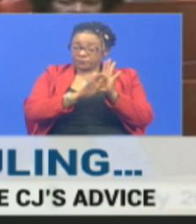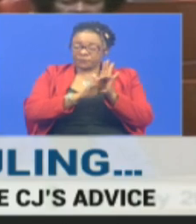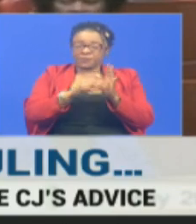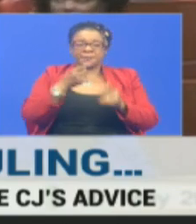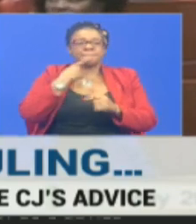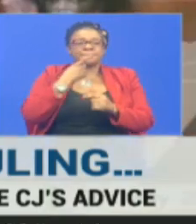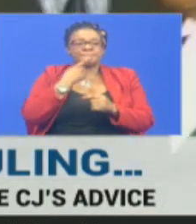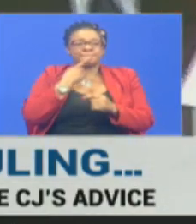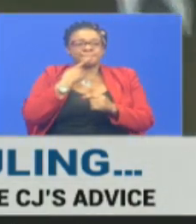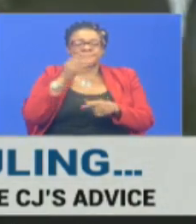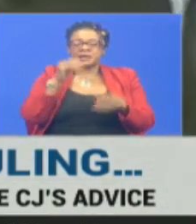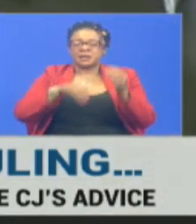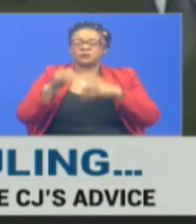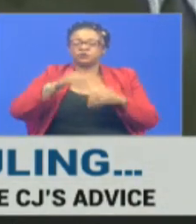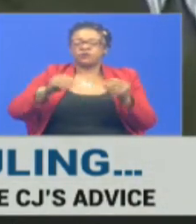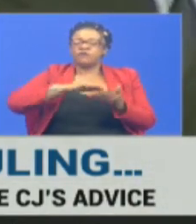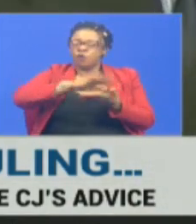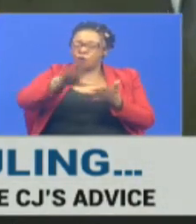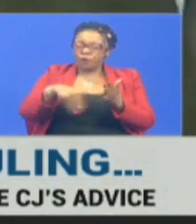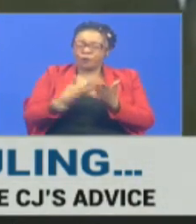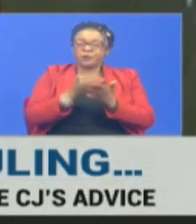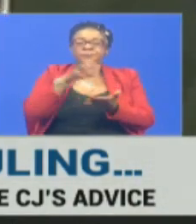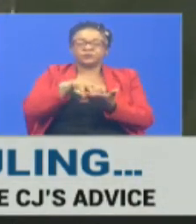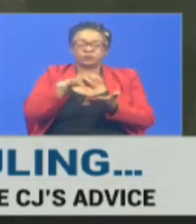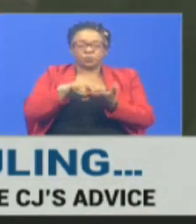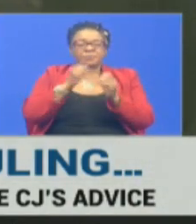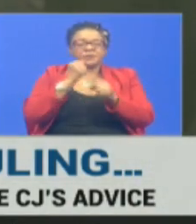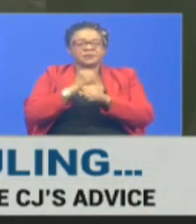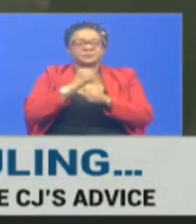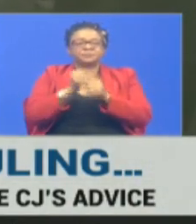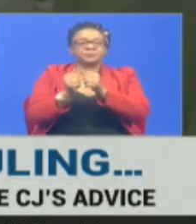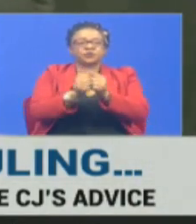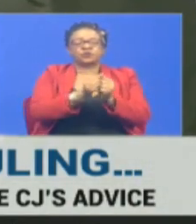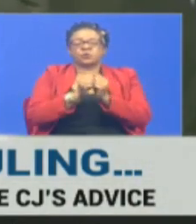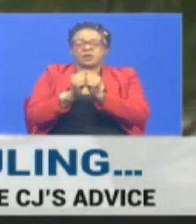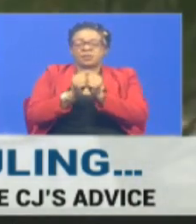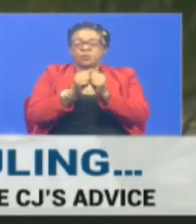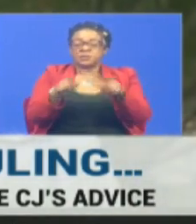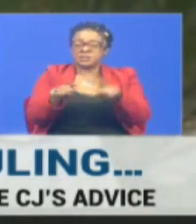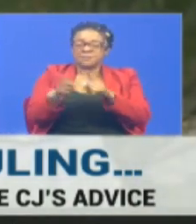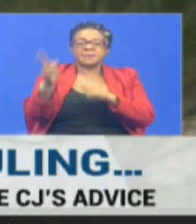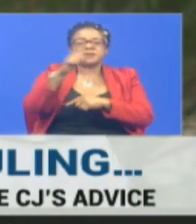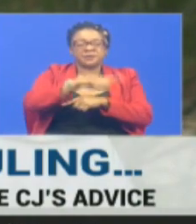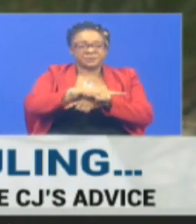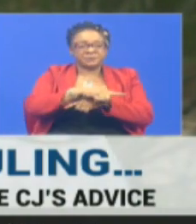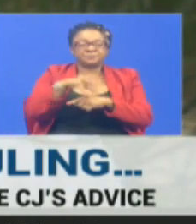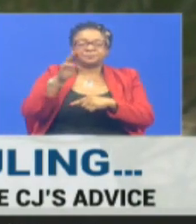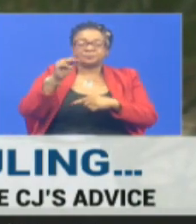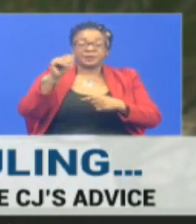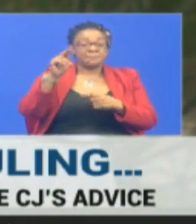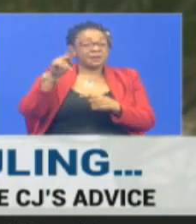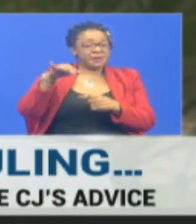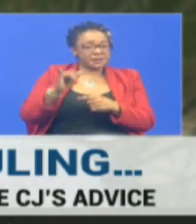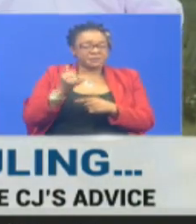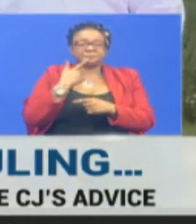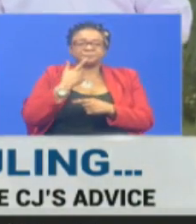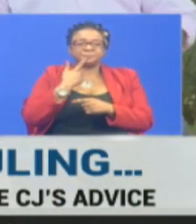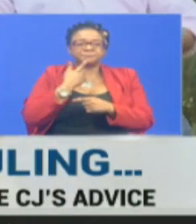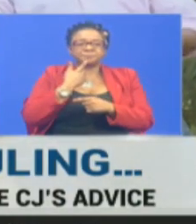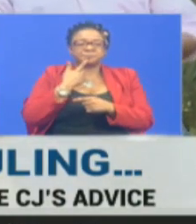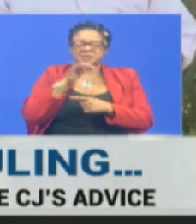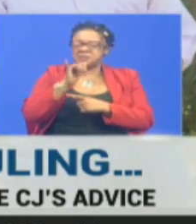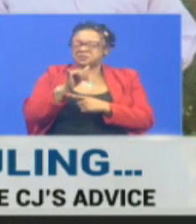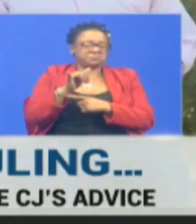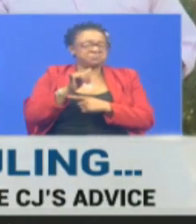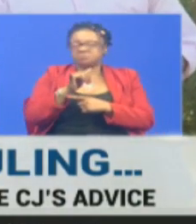that elections for all positions will be held together on the same day. Mkangi argues that this isn't